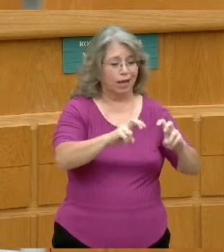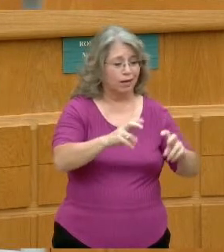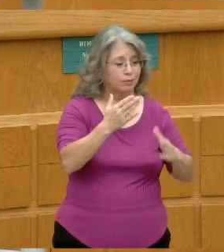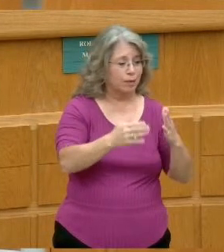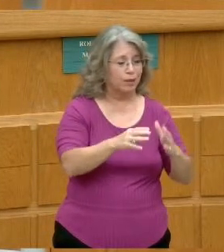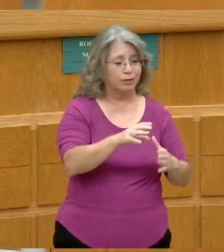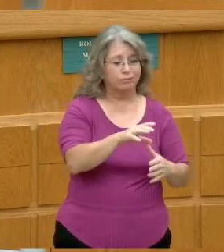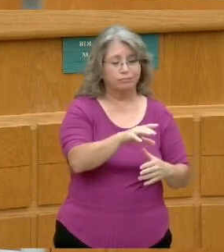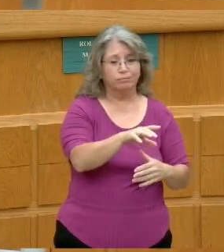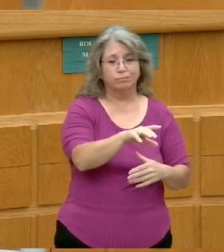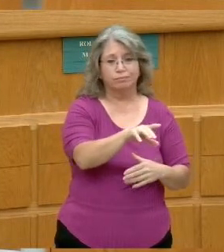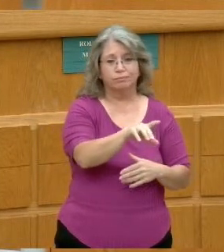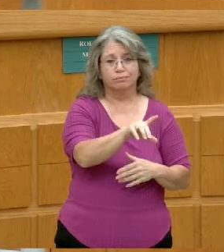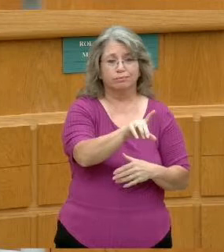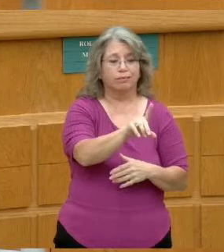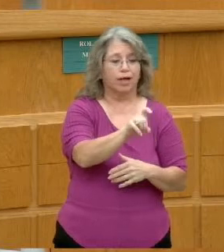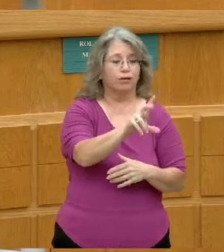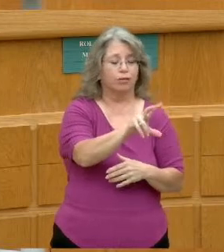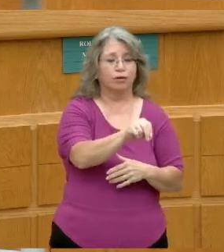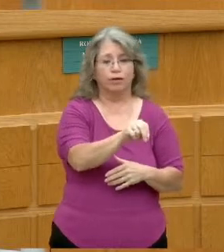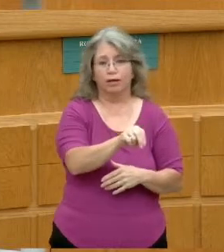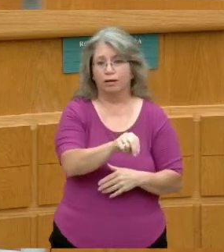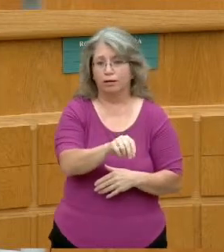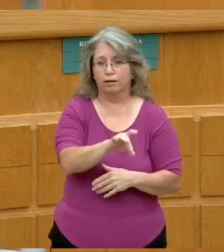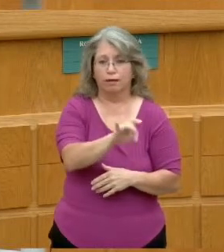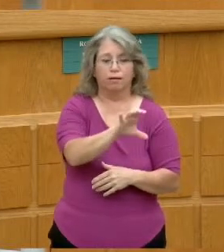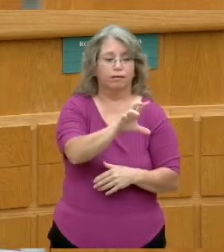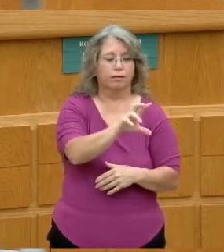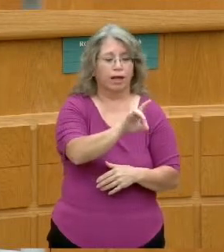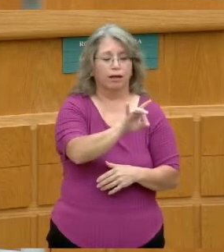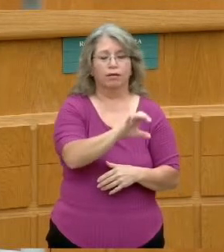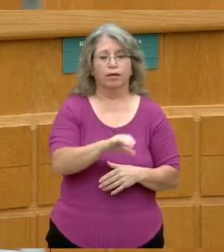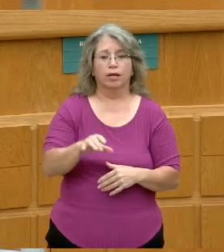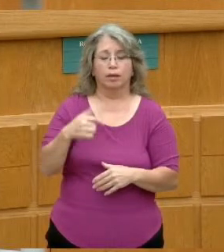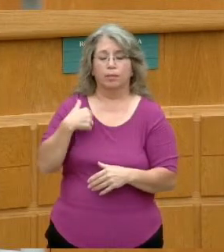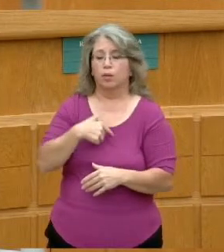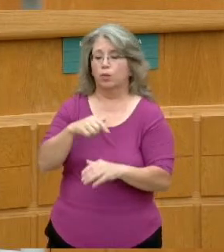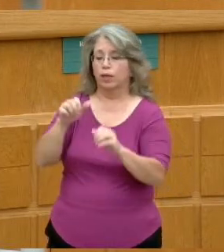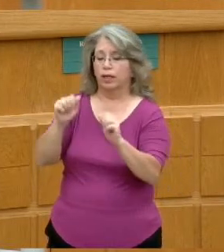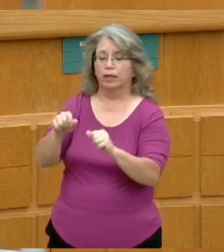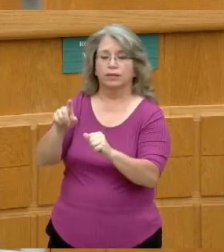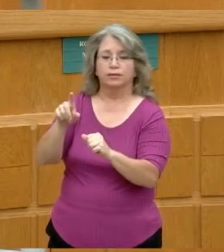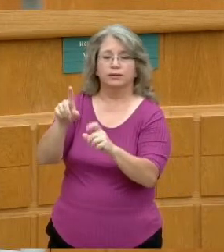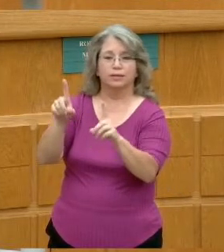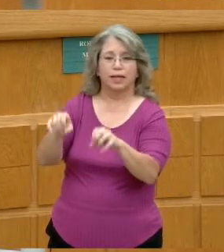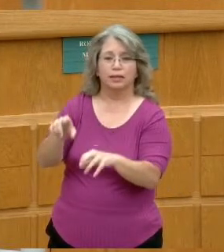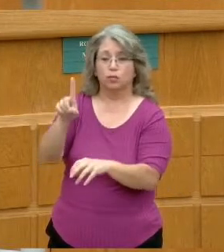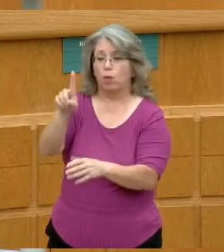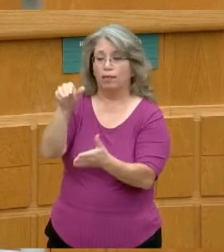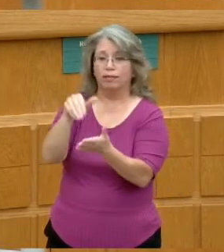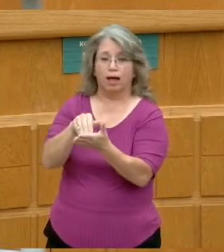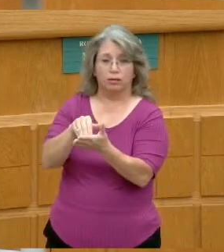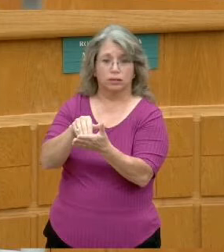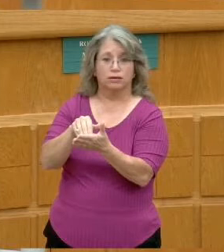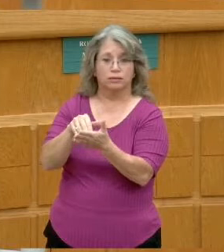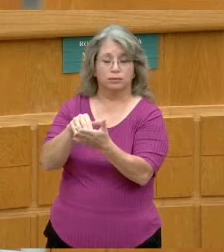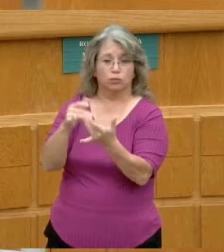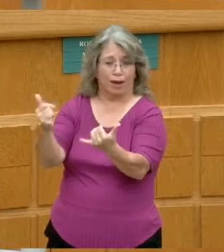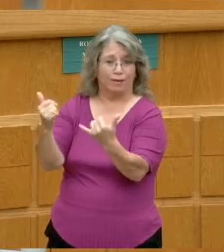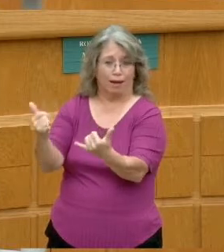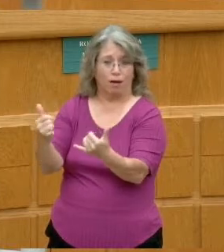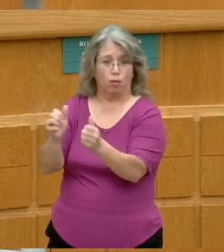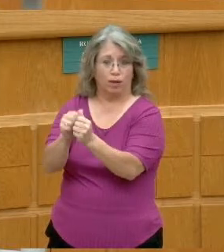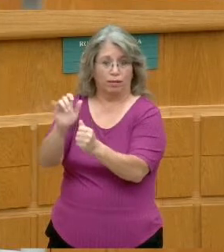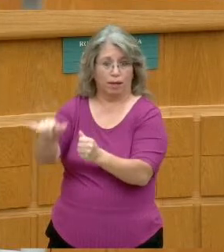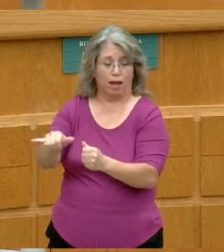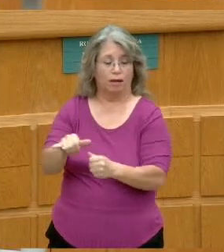the ability, if we had the test specimens to test, we could test 1,000 right now compared to a little over 100. One